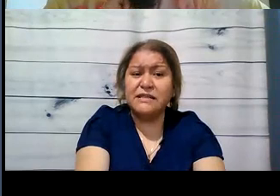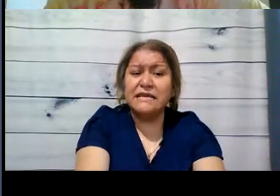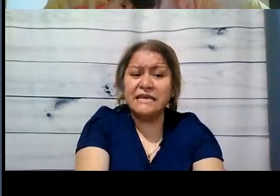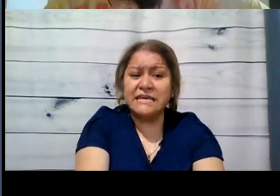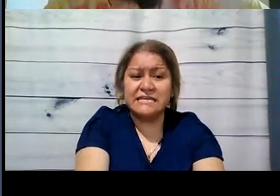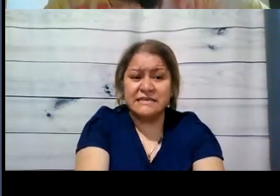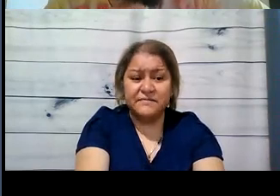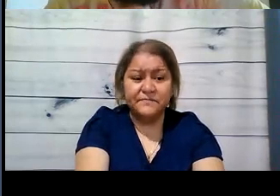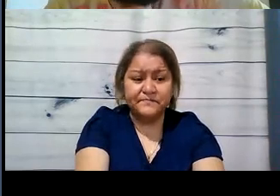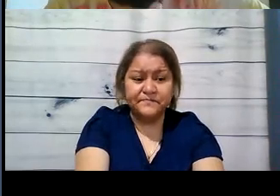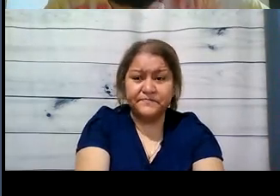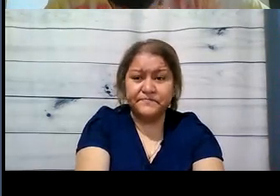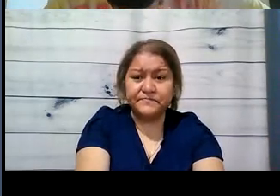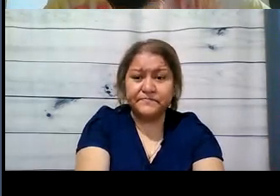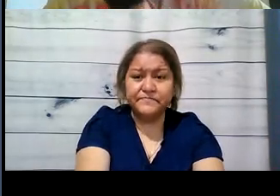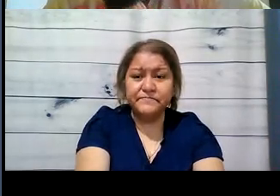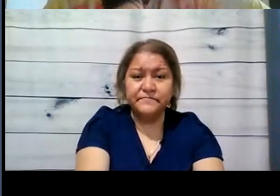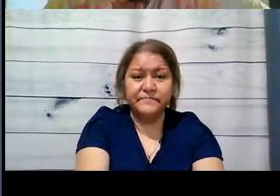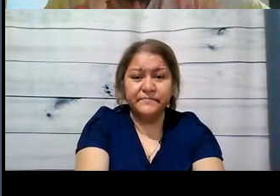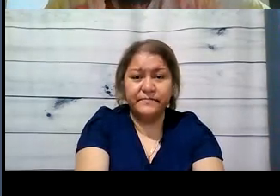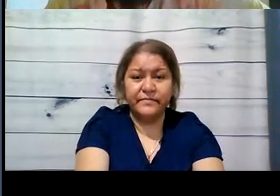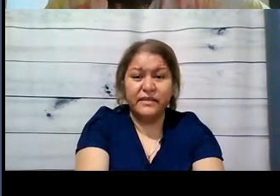chance, please.